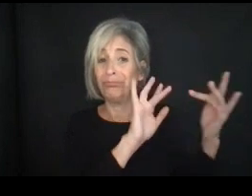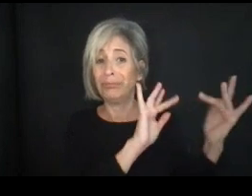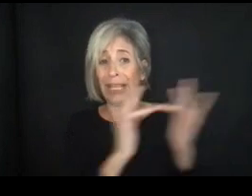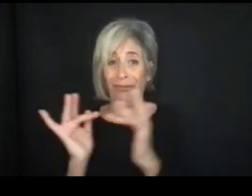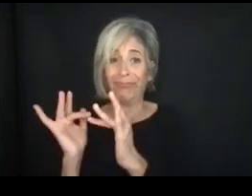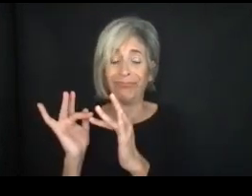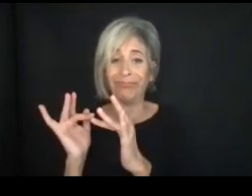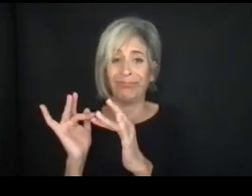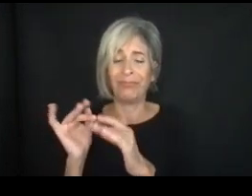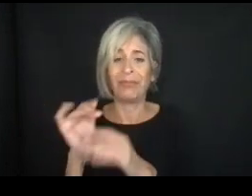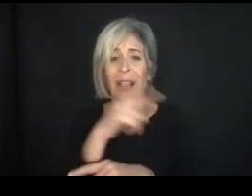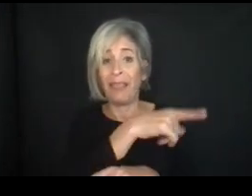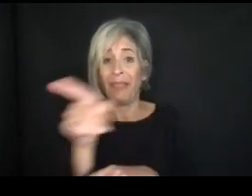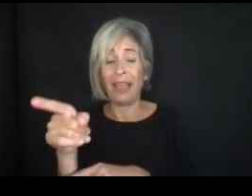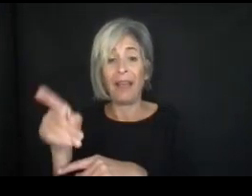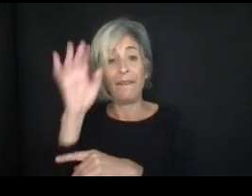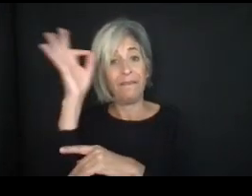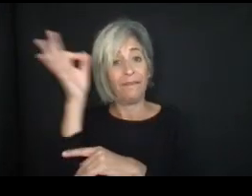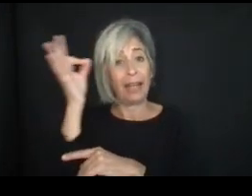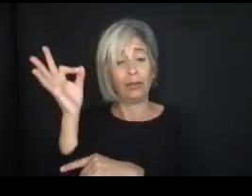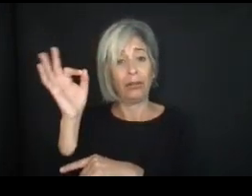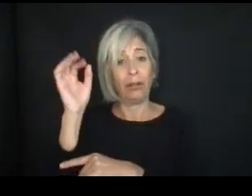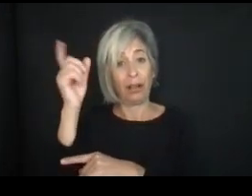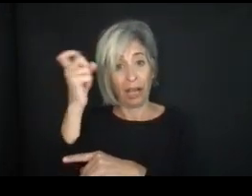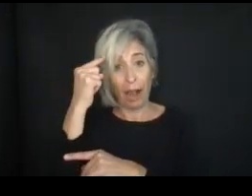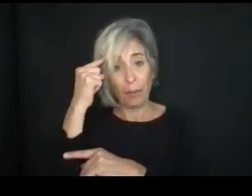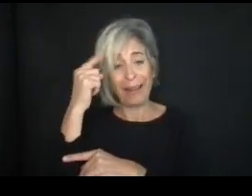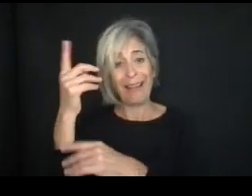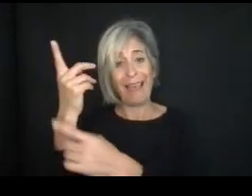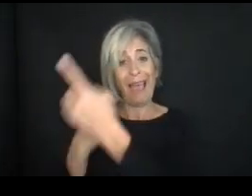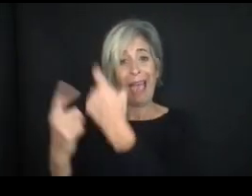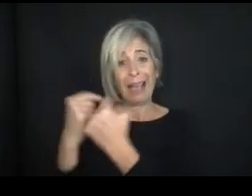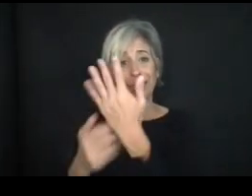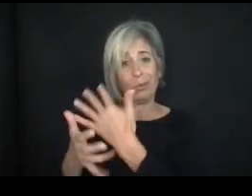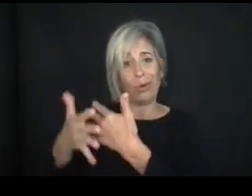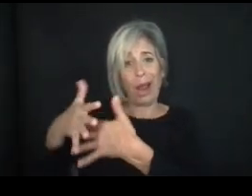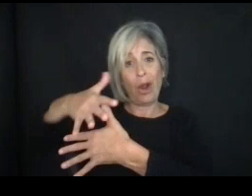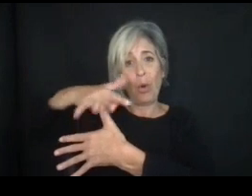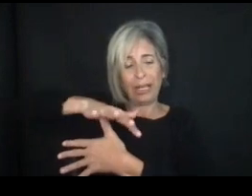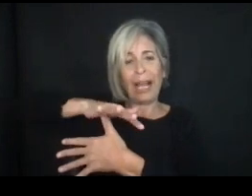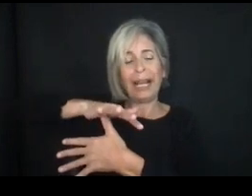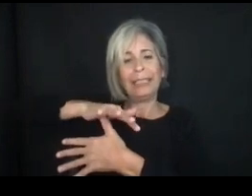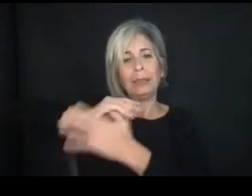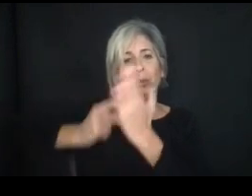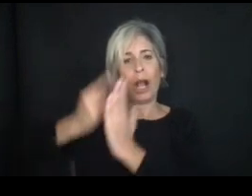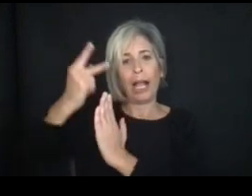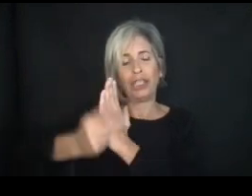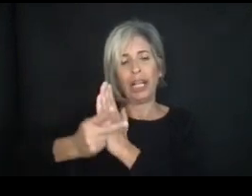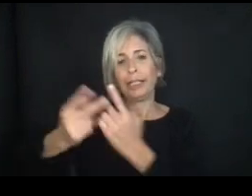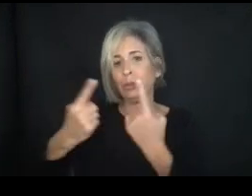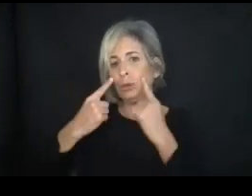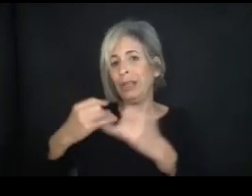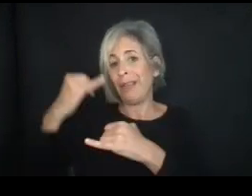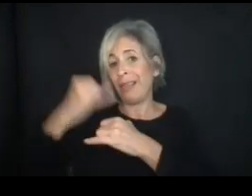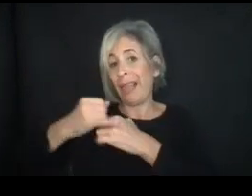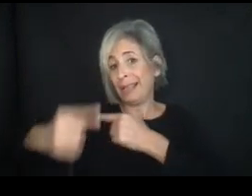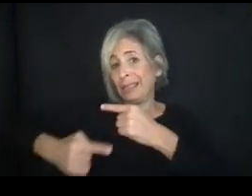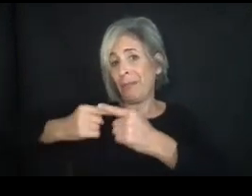The federal government asked that we prioritize projects that achieve those last mile